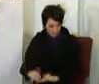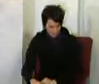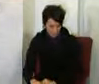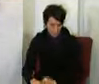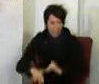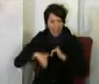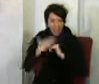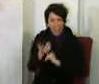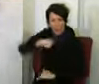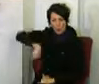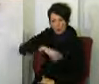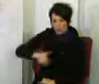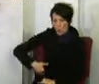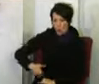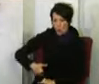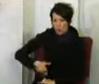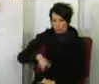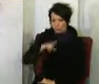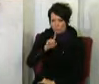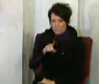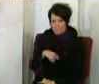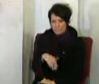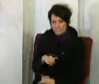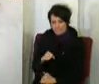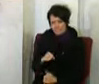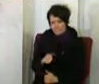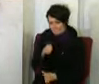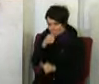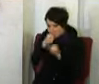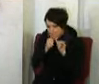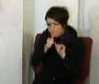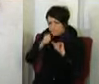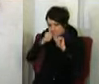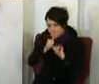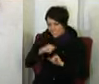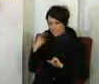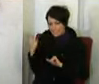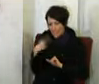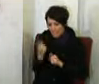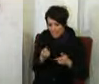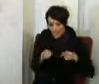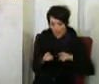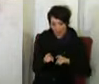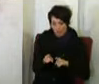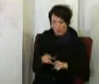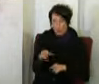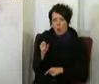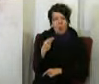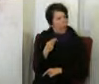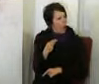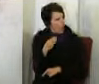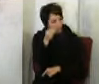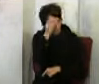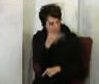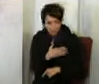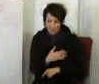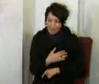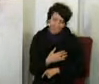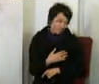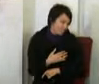how we know the rubber is meeting the road on our faith. When something happens, oh, by the way, Joseph,